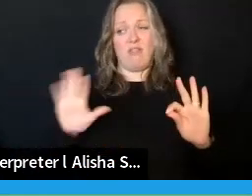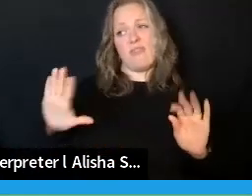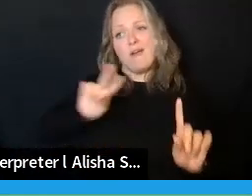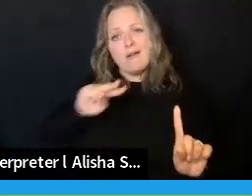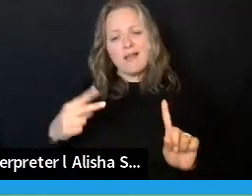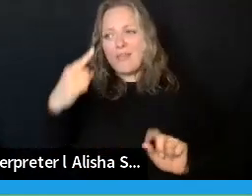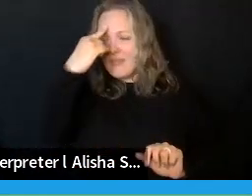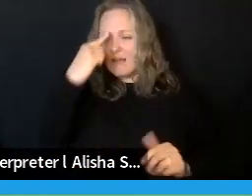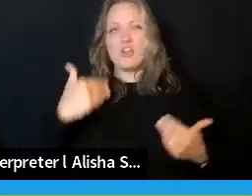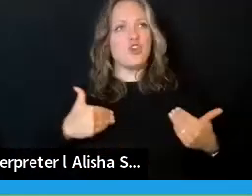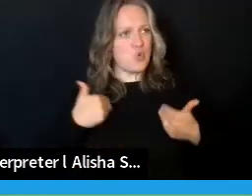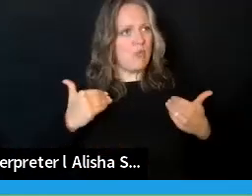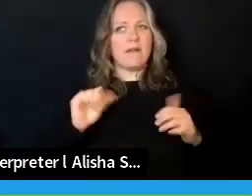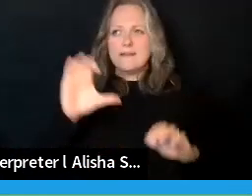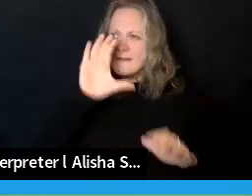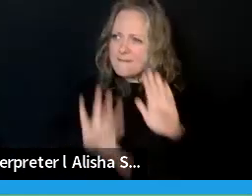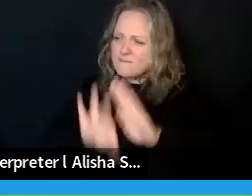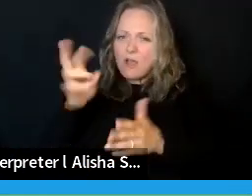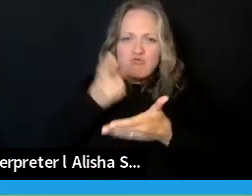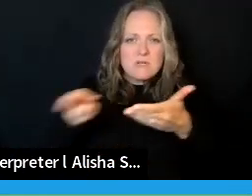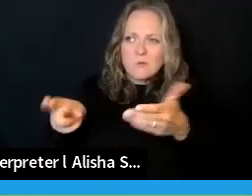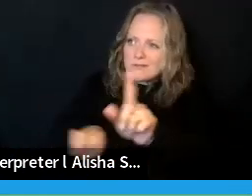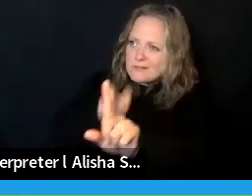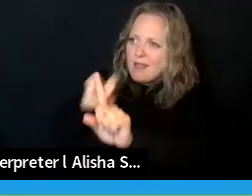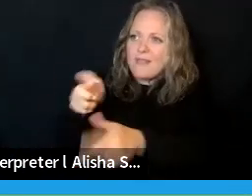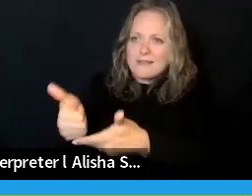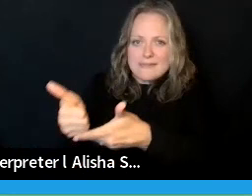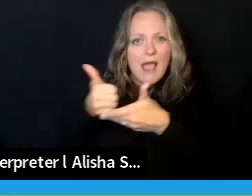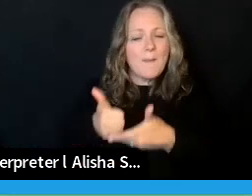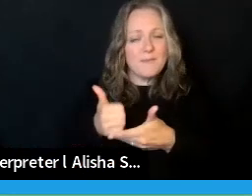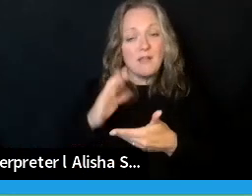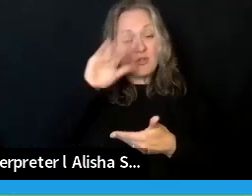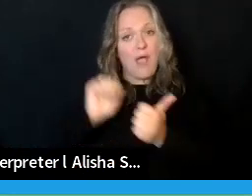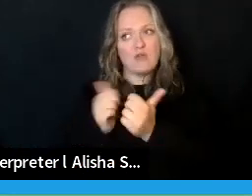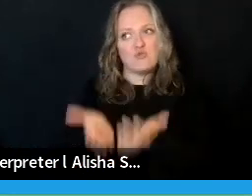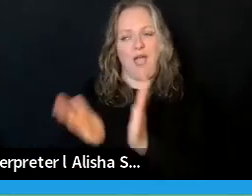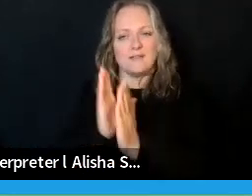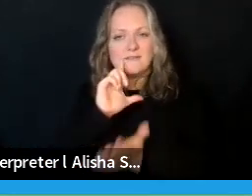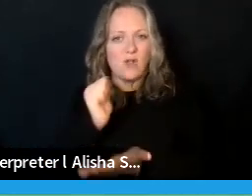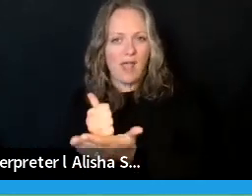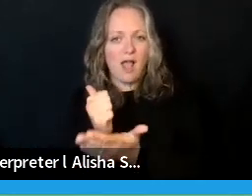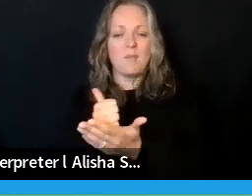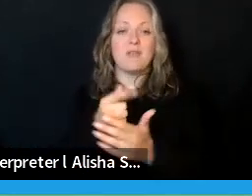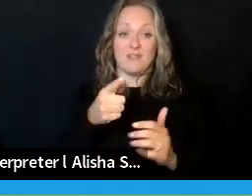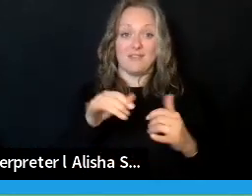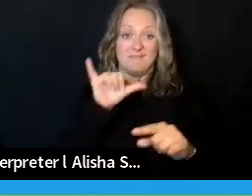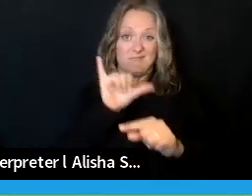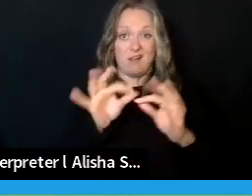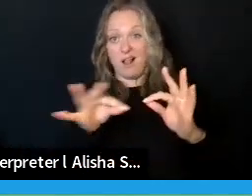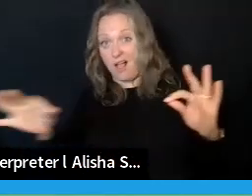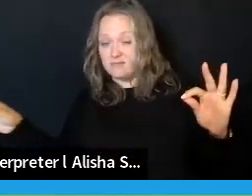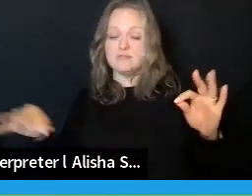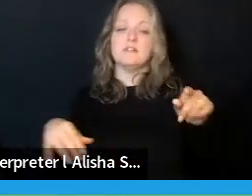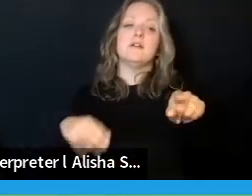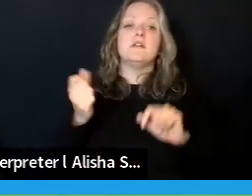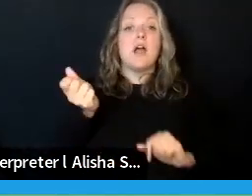that can help them and know how to ask for help. Excuse me. The longer definition is understanding the